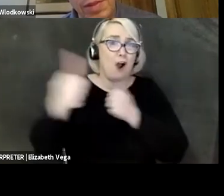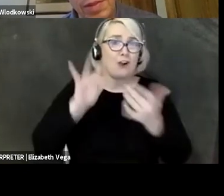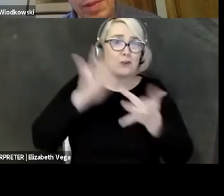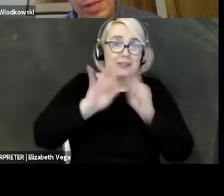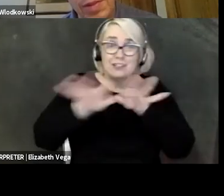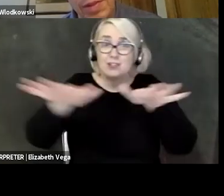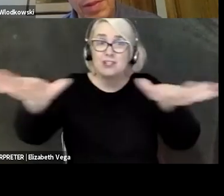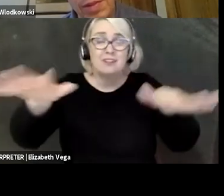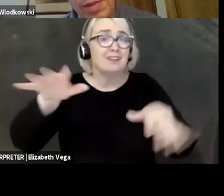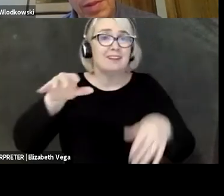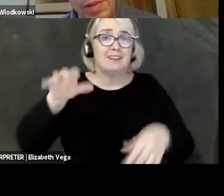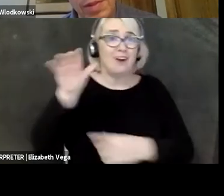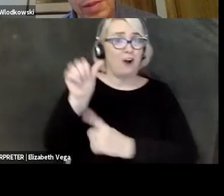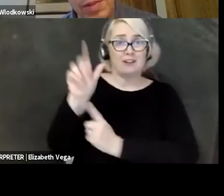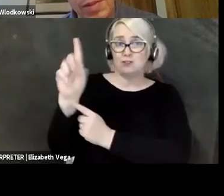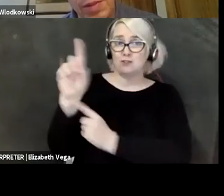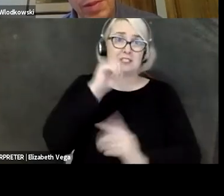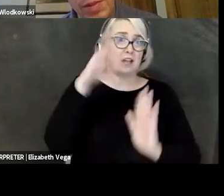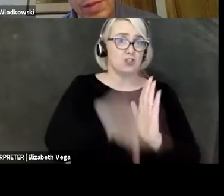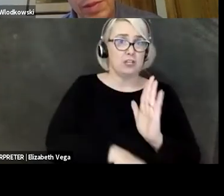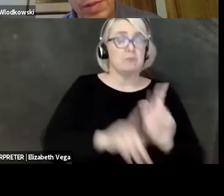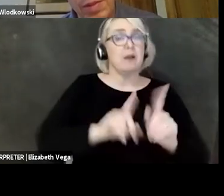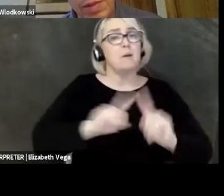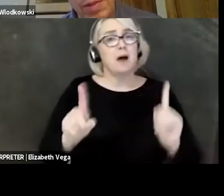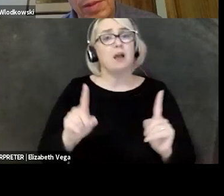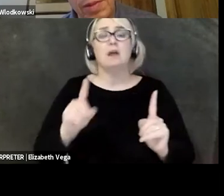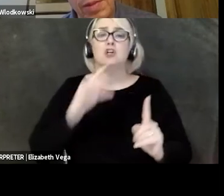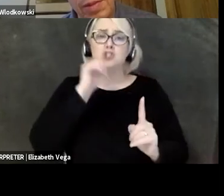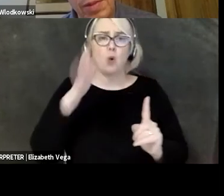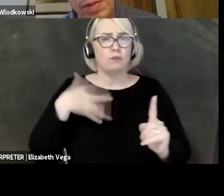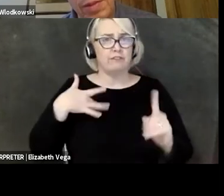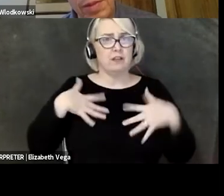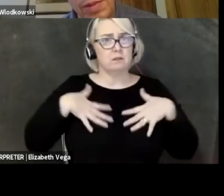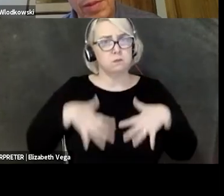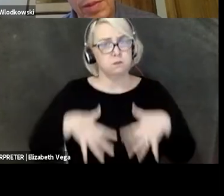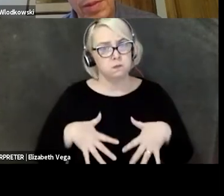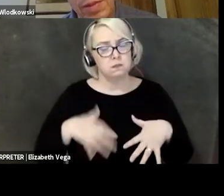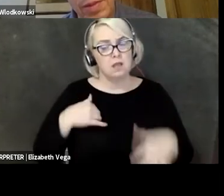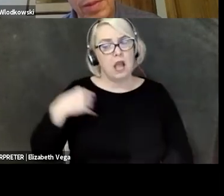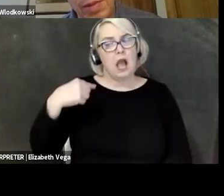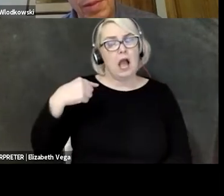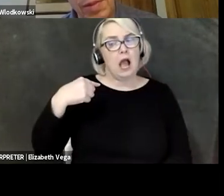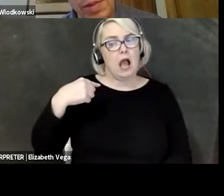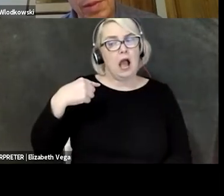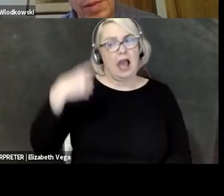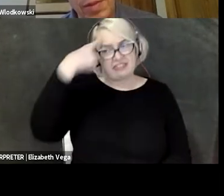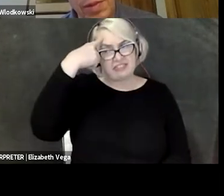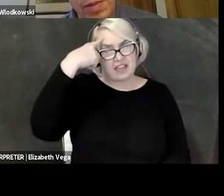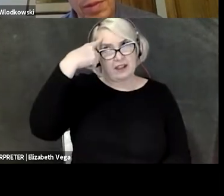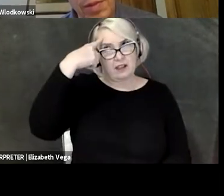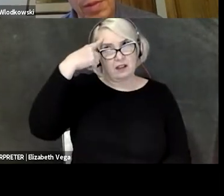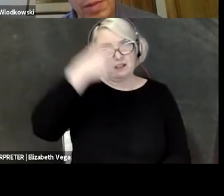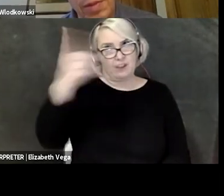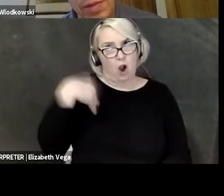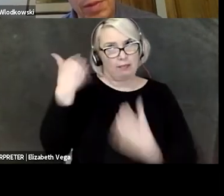it's not cheap. But what I will say is don't be discouraged by what you think you might and might not be able to do. Talk